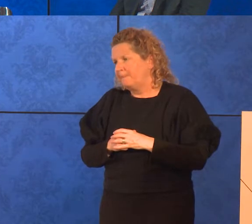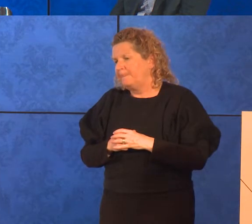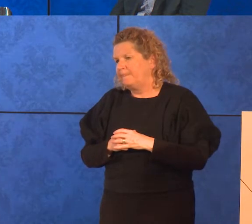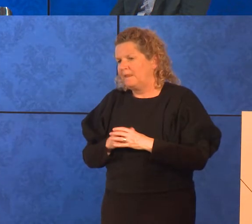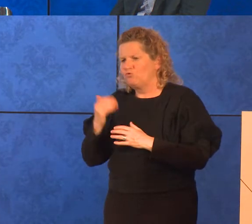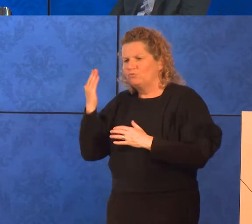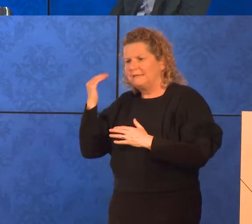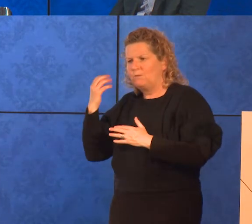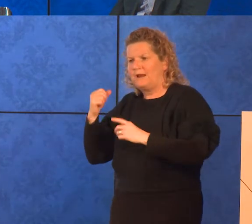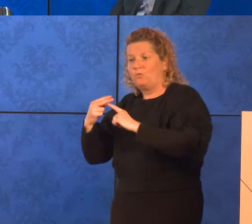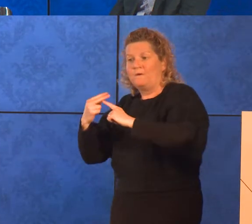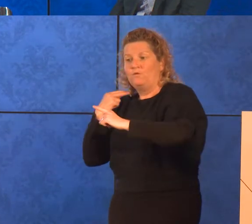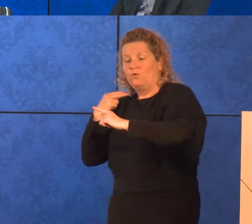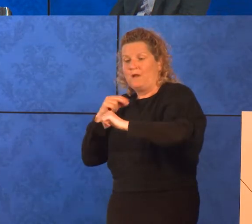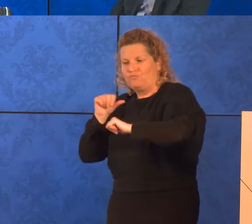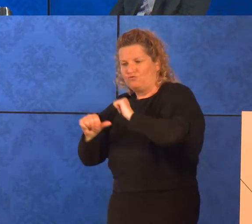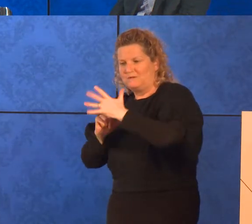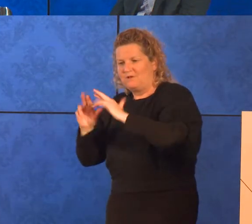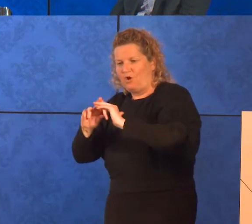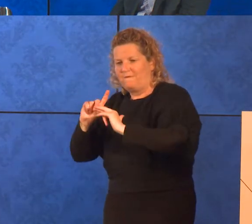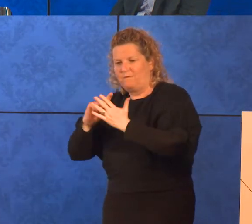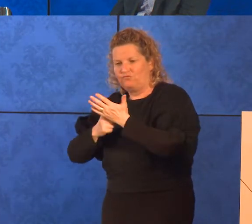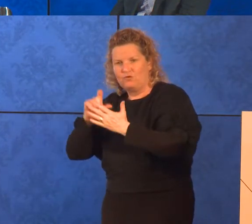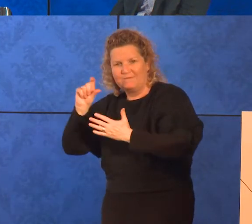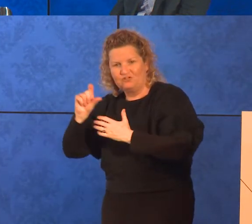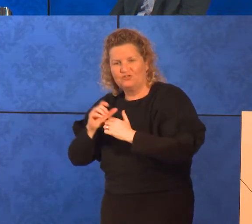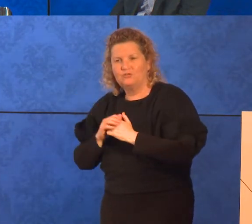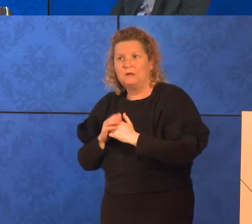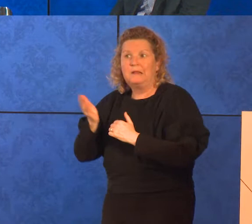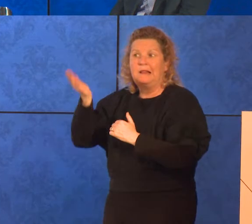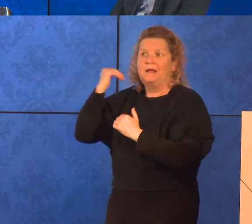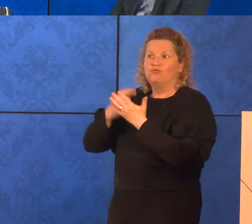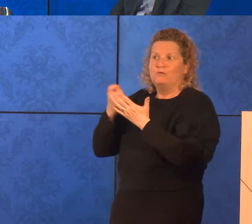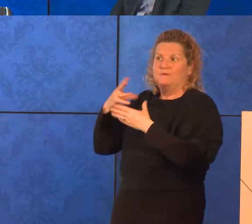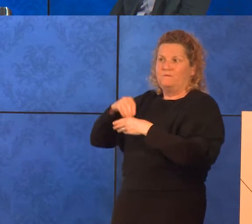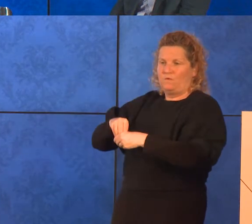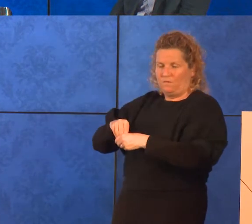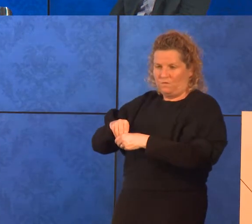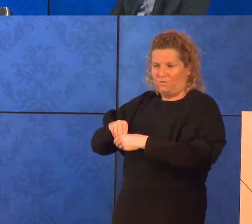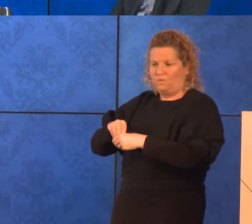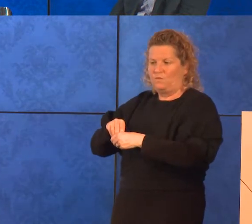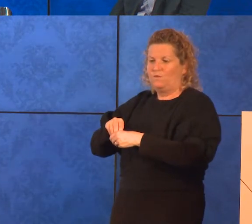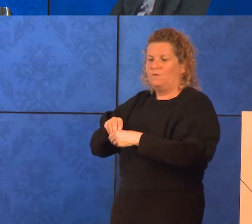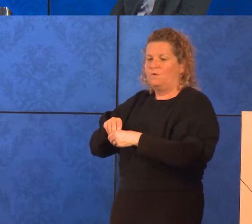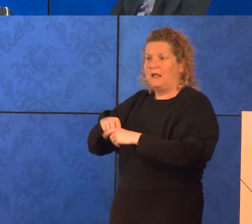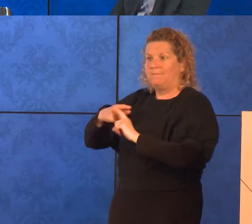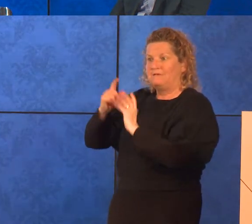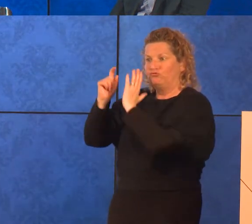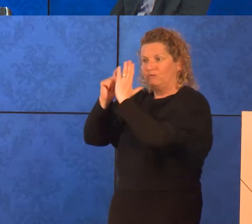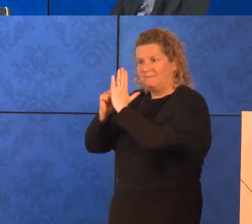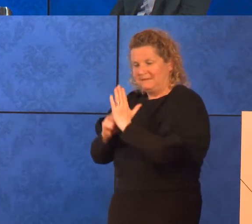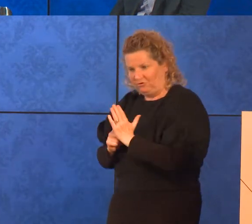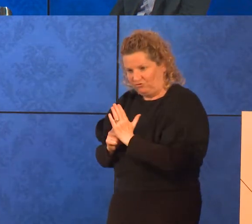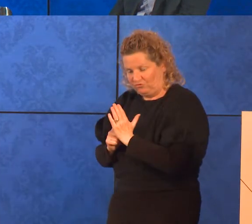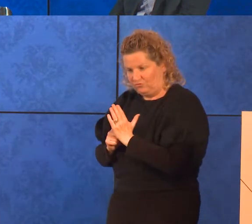review of the process of the Royal Commission and of the last Royal Commission that we were involved with and the recommendations.